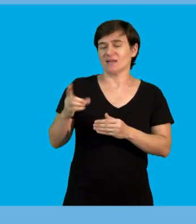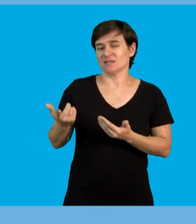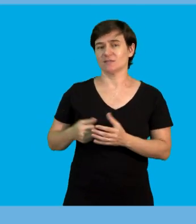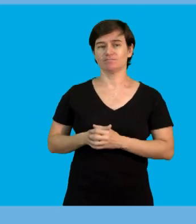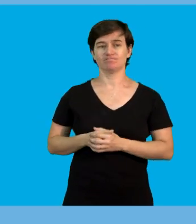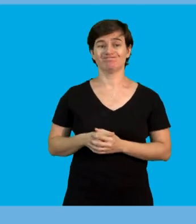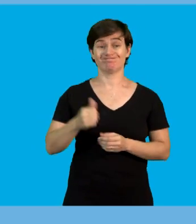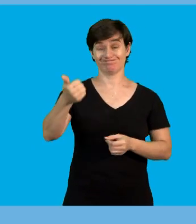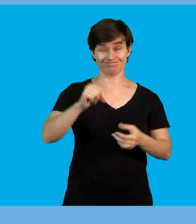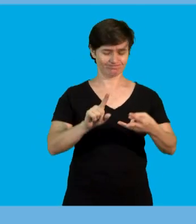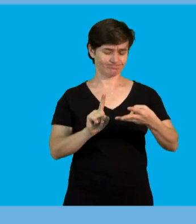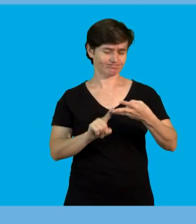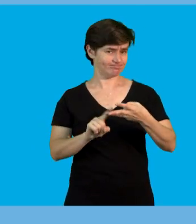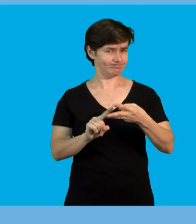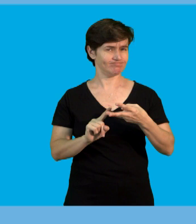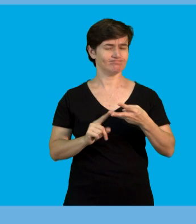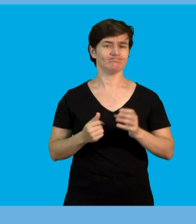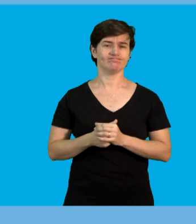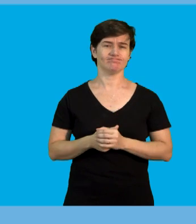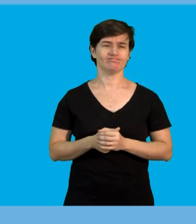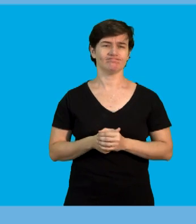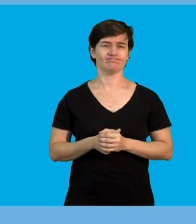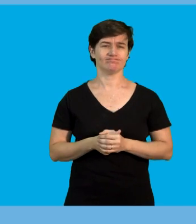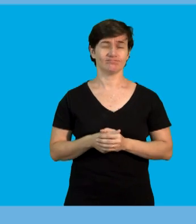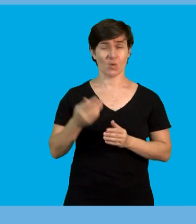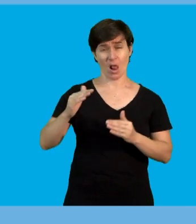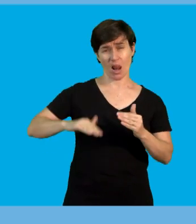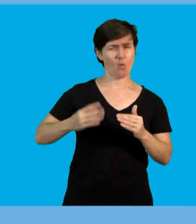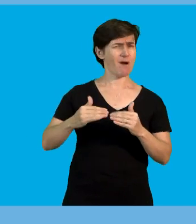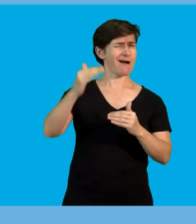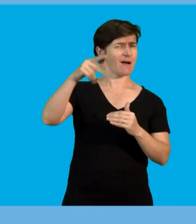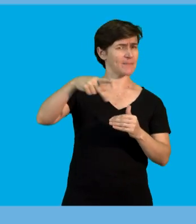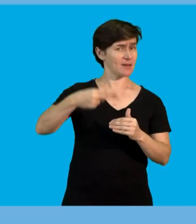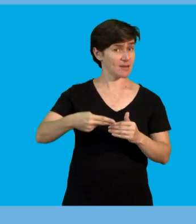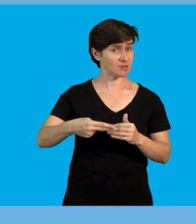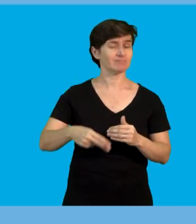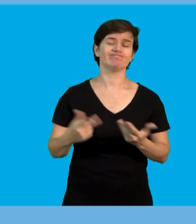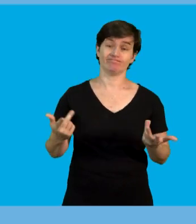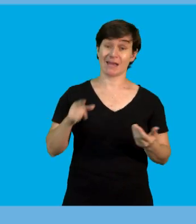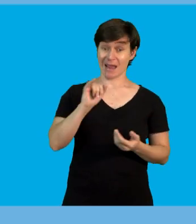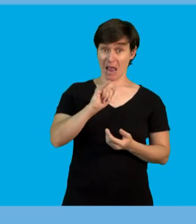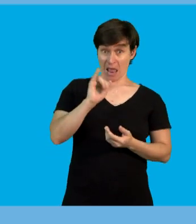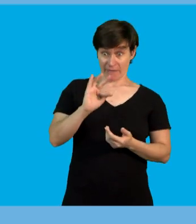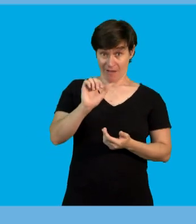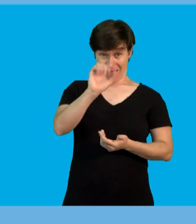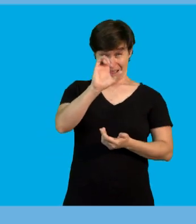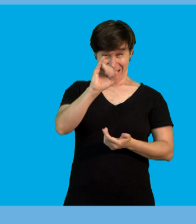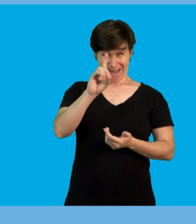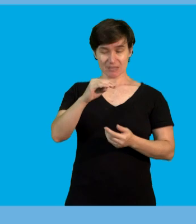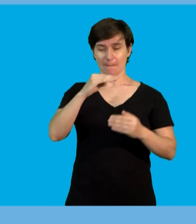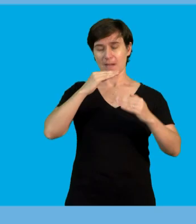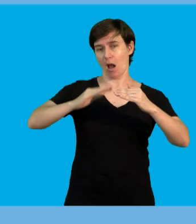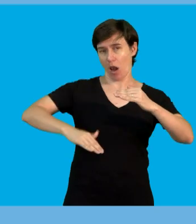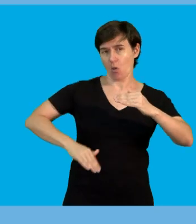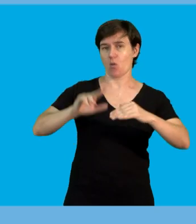they are acidic. And then number 3, say if it is a low or a high pH, then